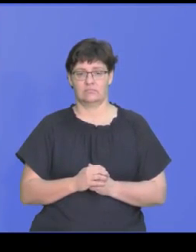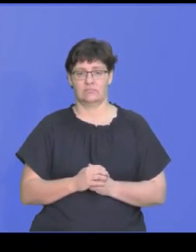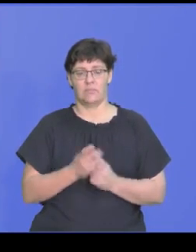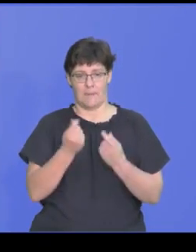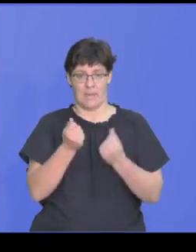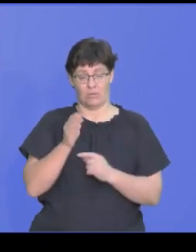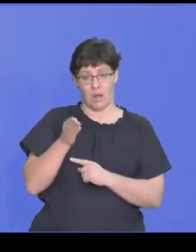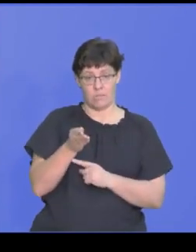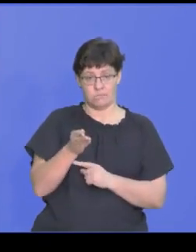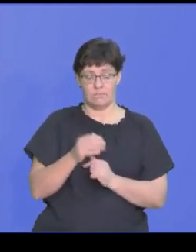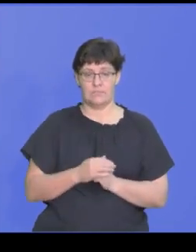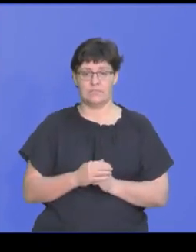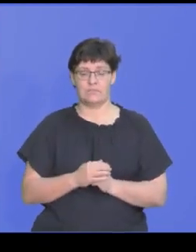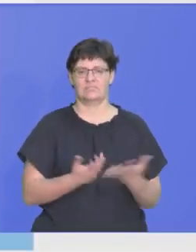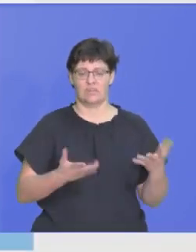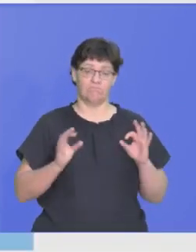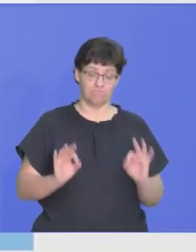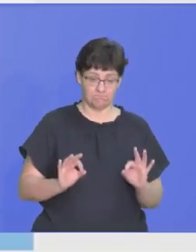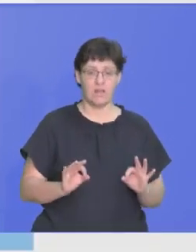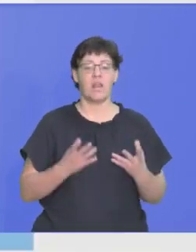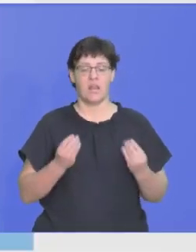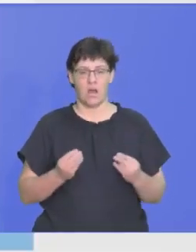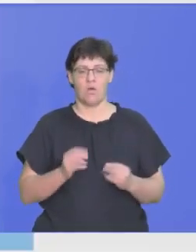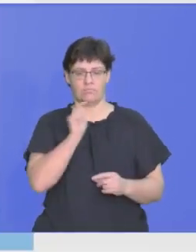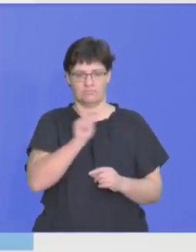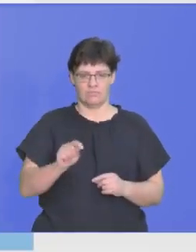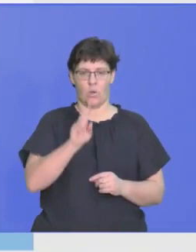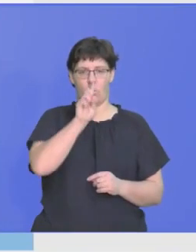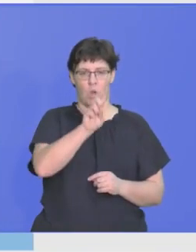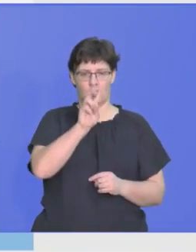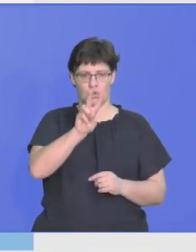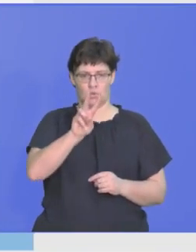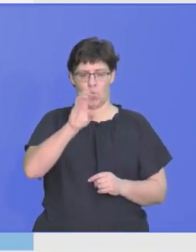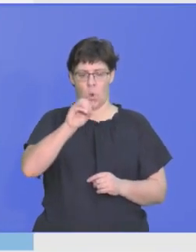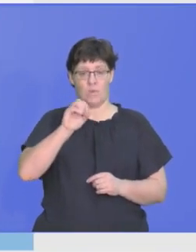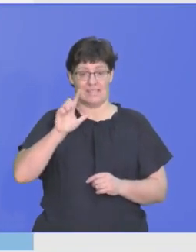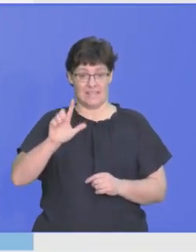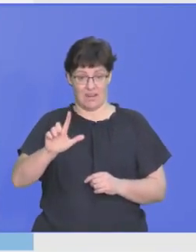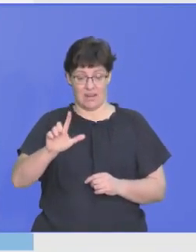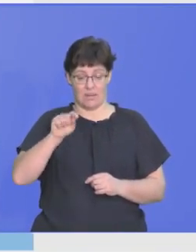So that is my amount. Right, so we're going to type in our